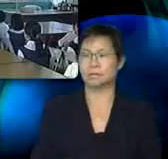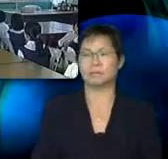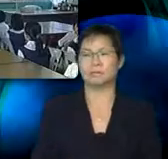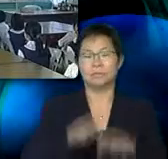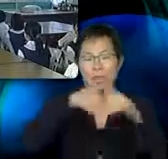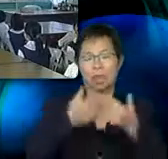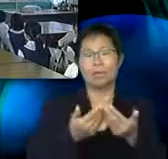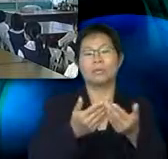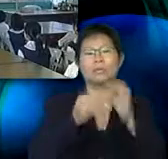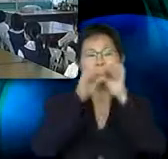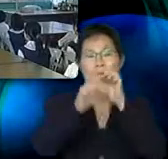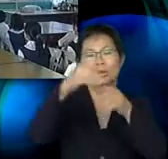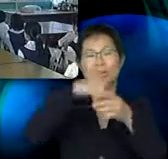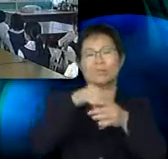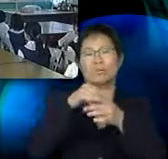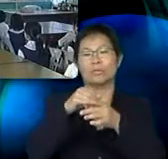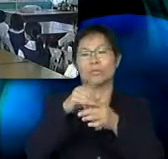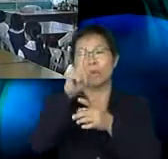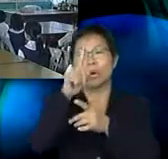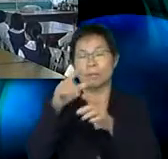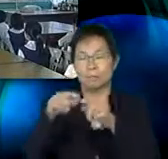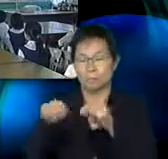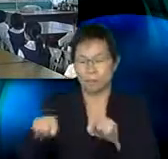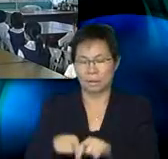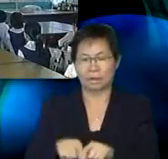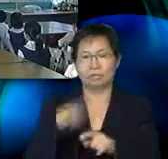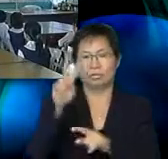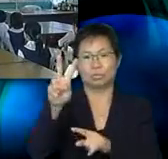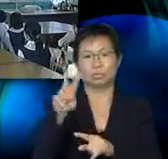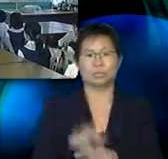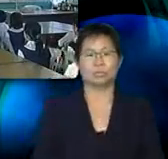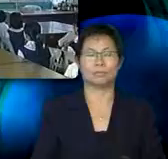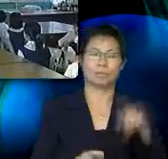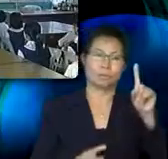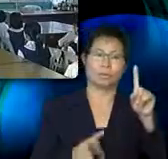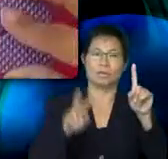How many straws in 1's place? 2.